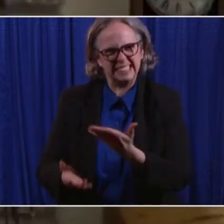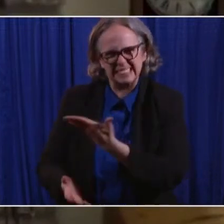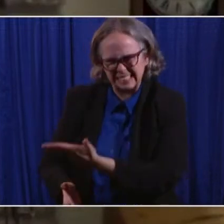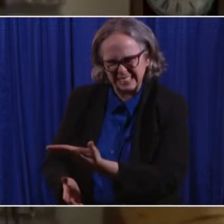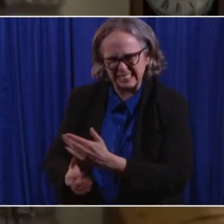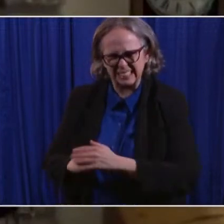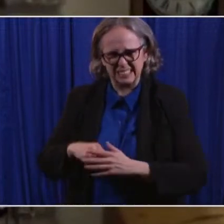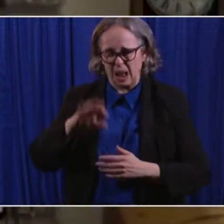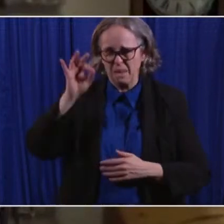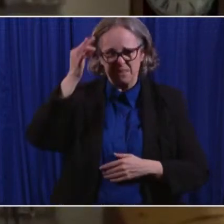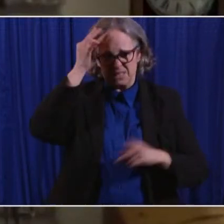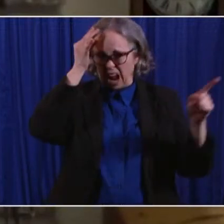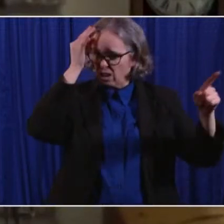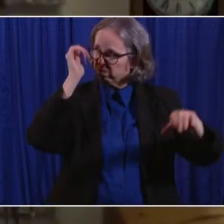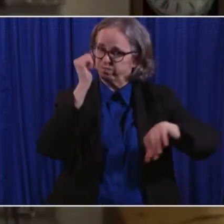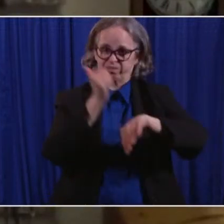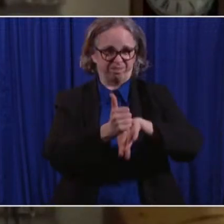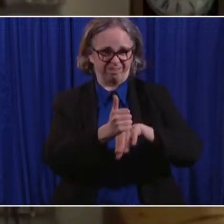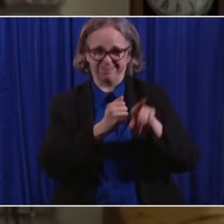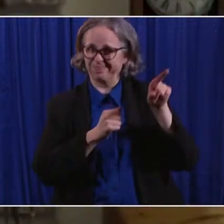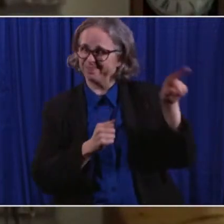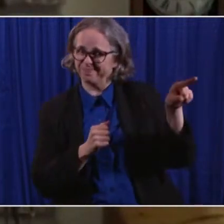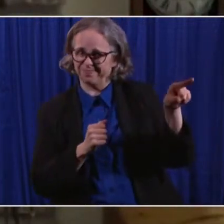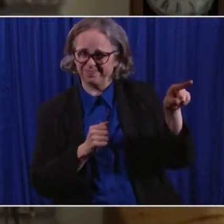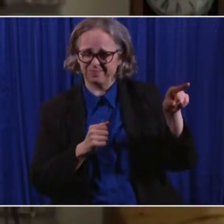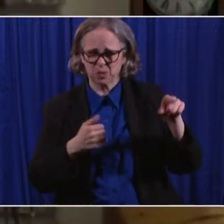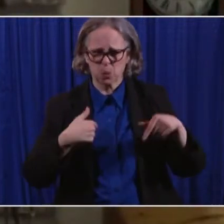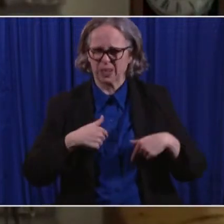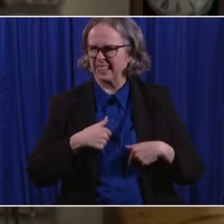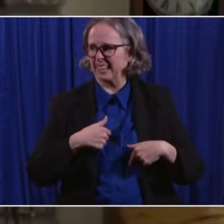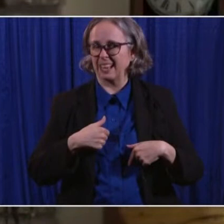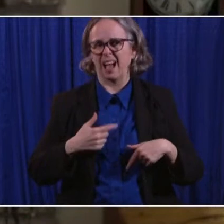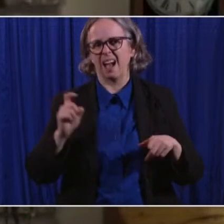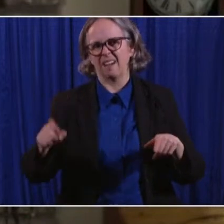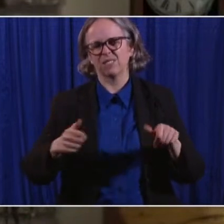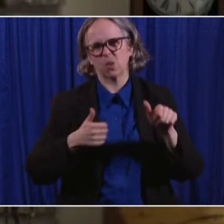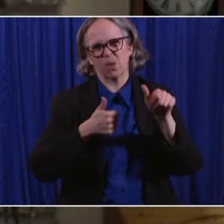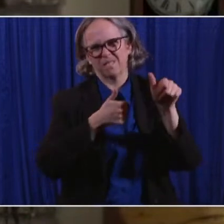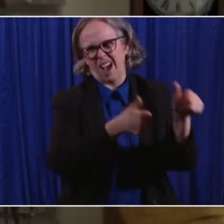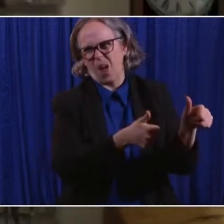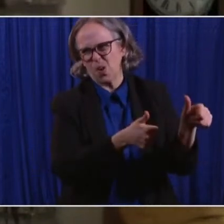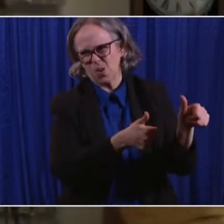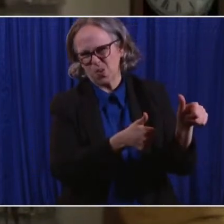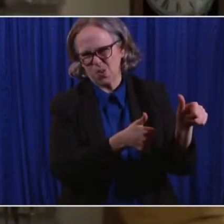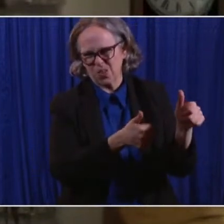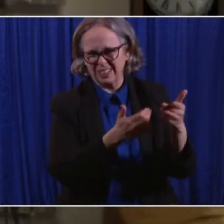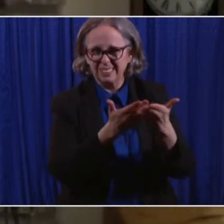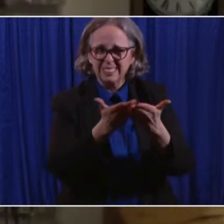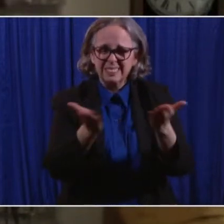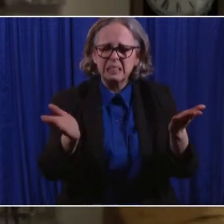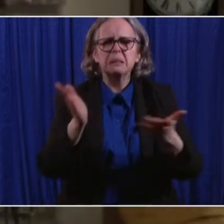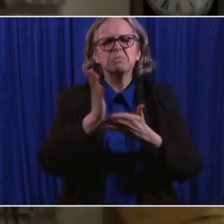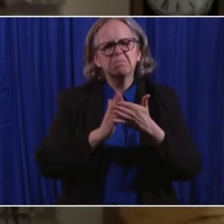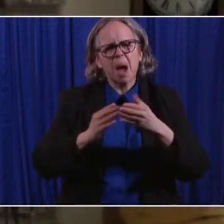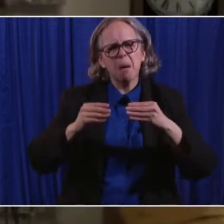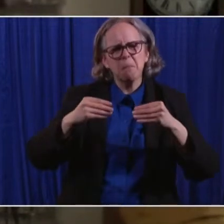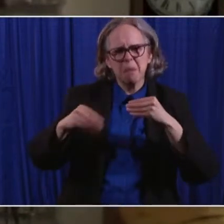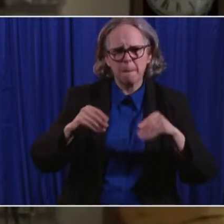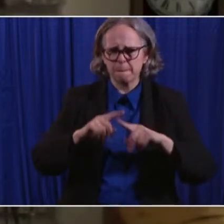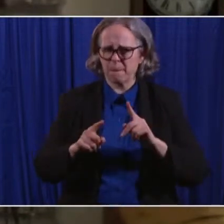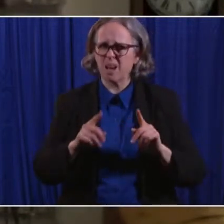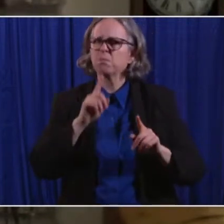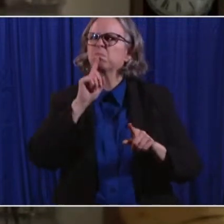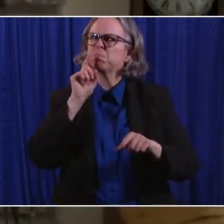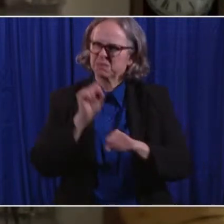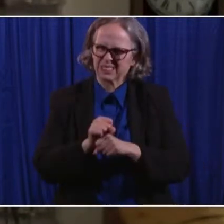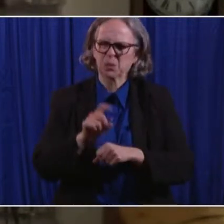broad guidelines that we have to follow. We might fill in the blanks a little bit, but they set the broad guidelines. So